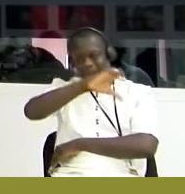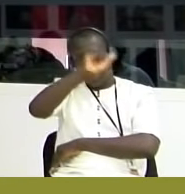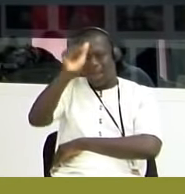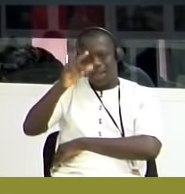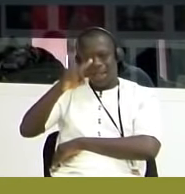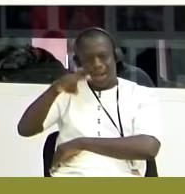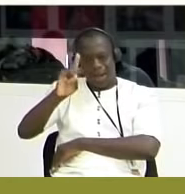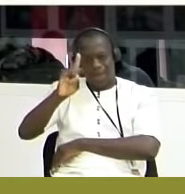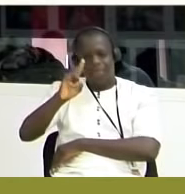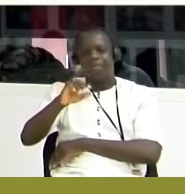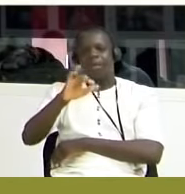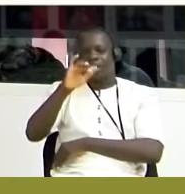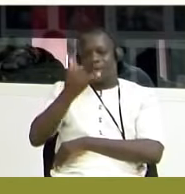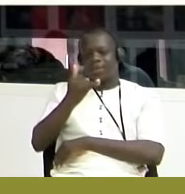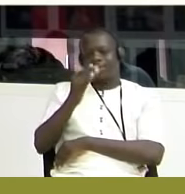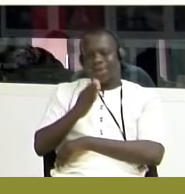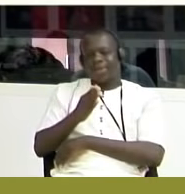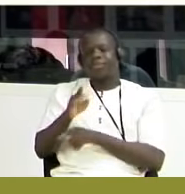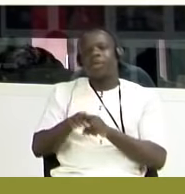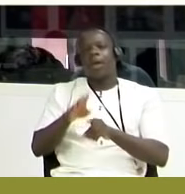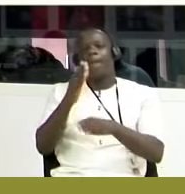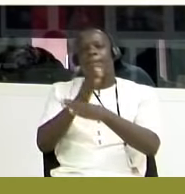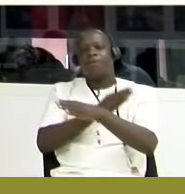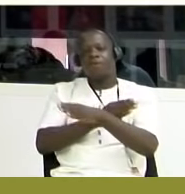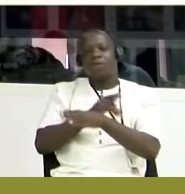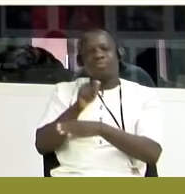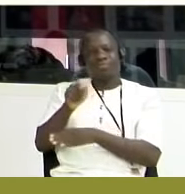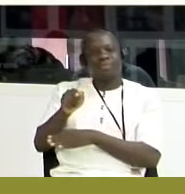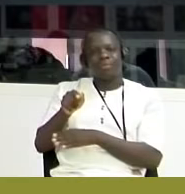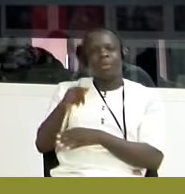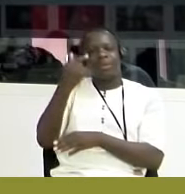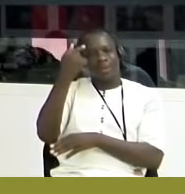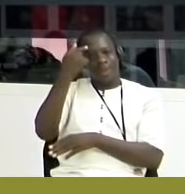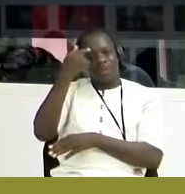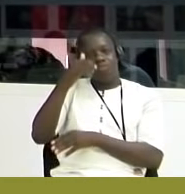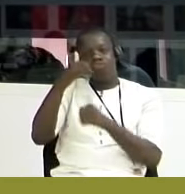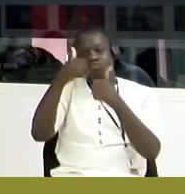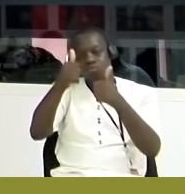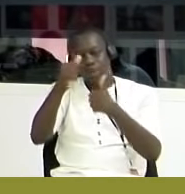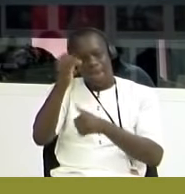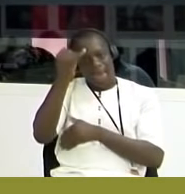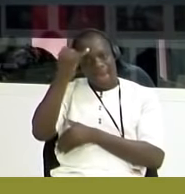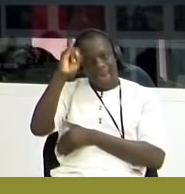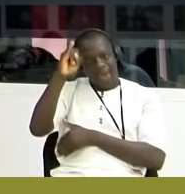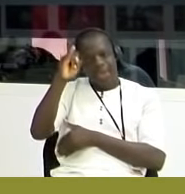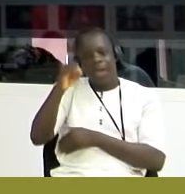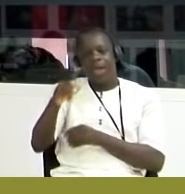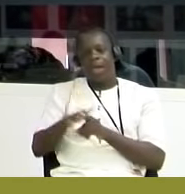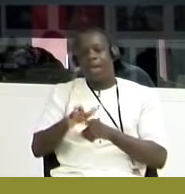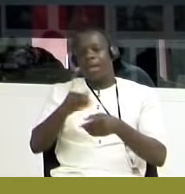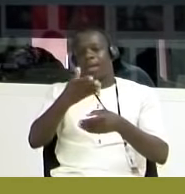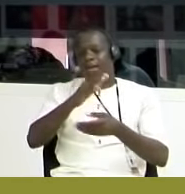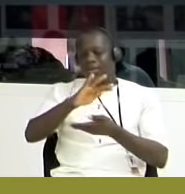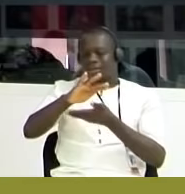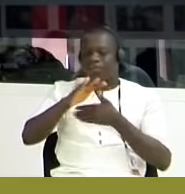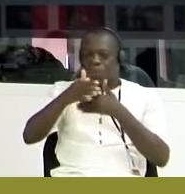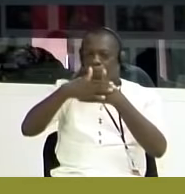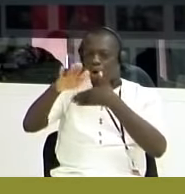But just before that, I think it would be a good idea to just get more about your career after you